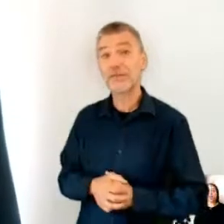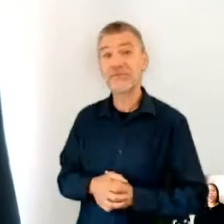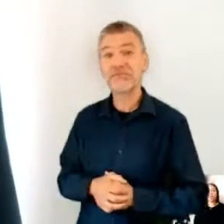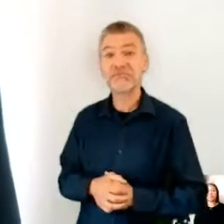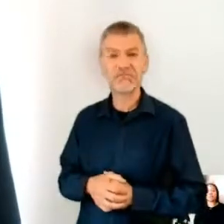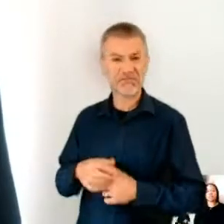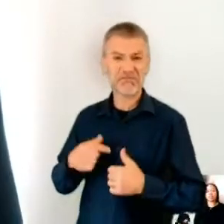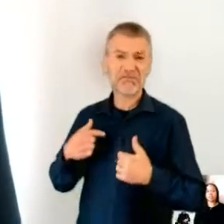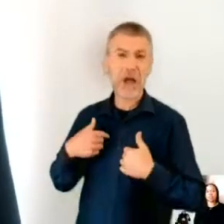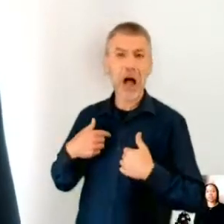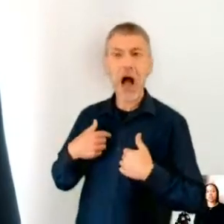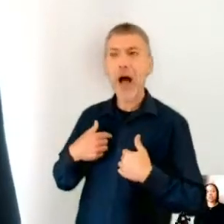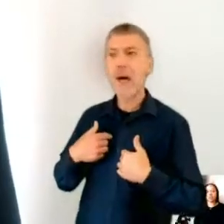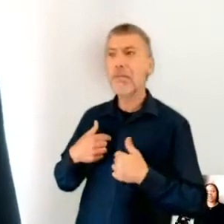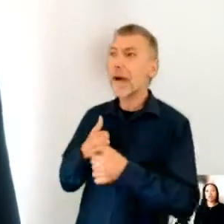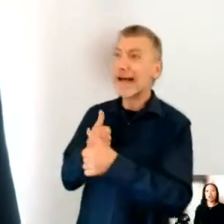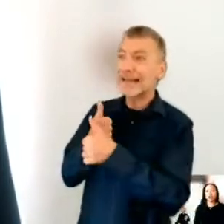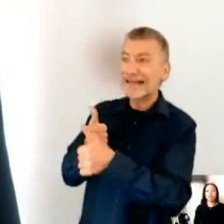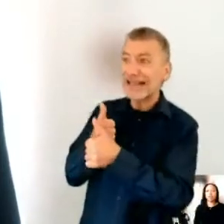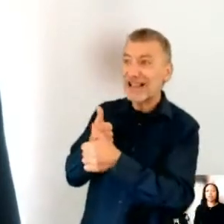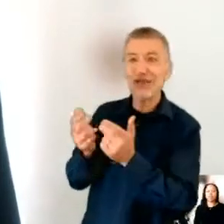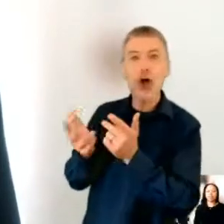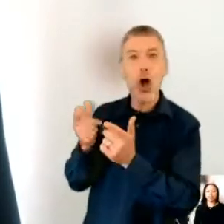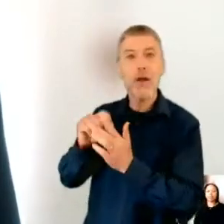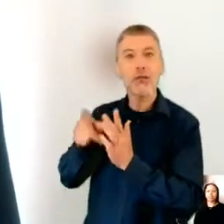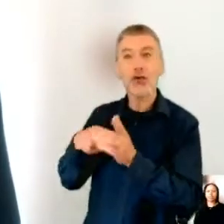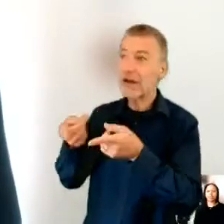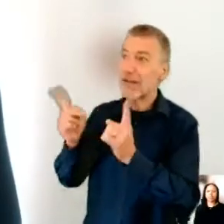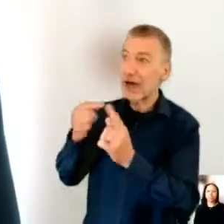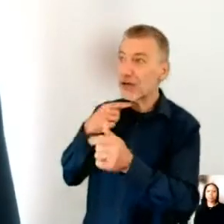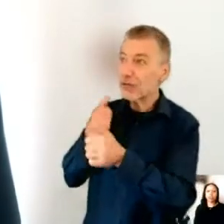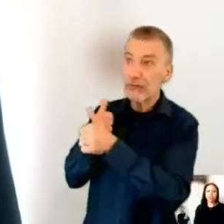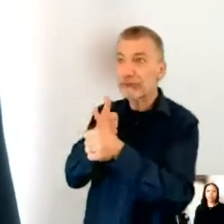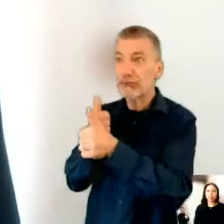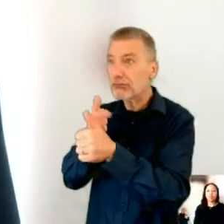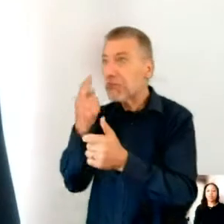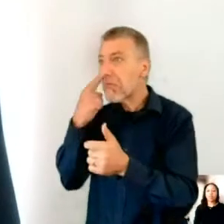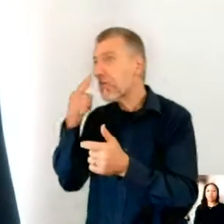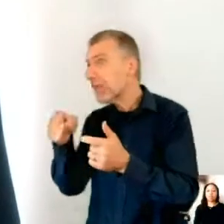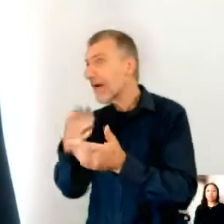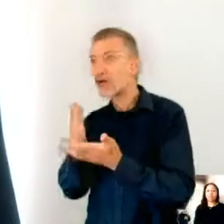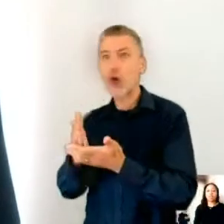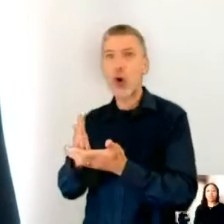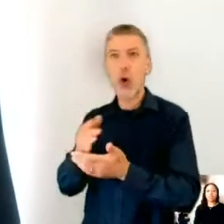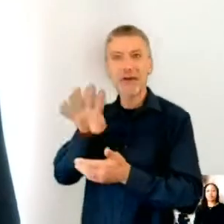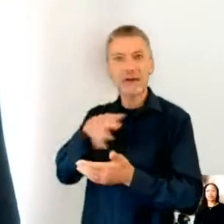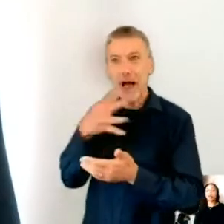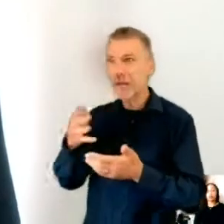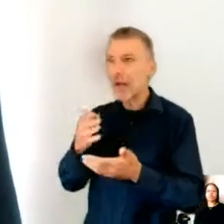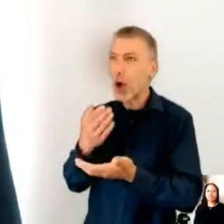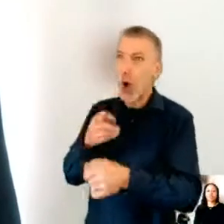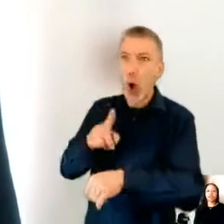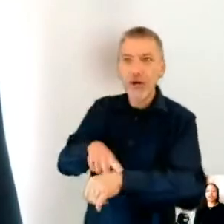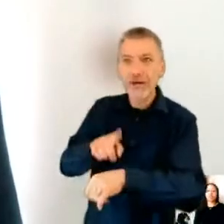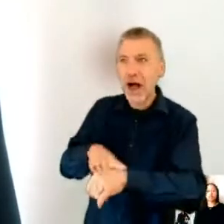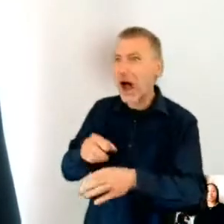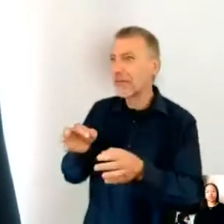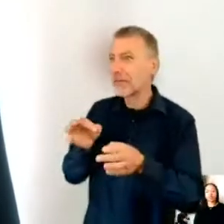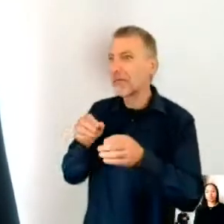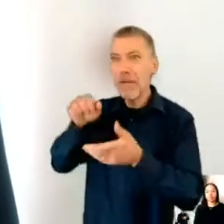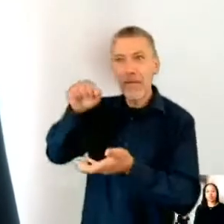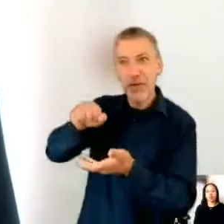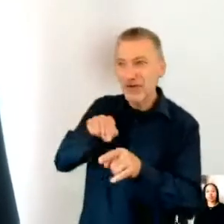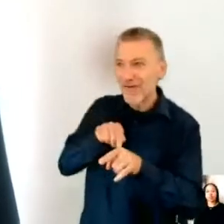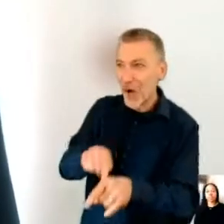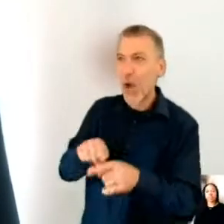an apprentice with other project managers, making sure that things are done on time, to schedule, to the budget. So I've worked in